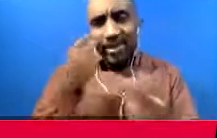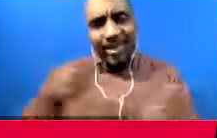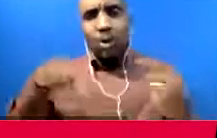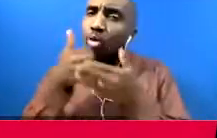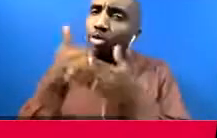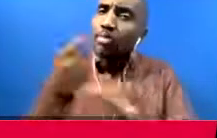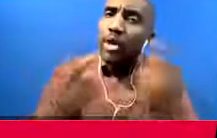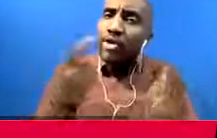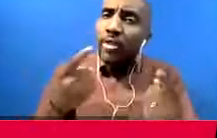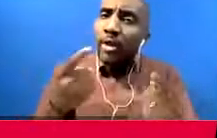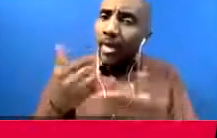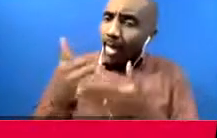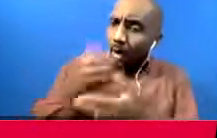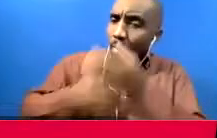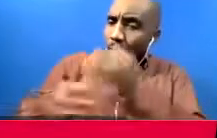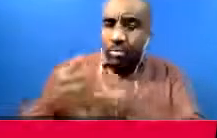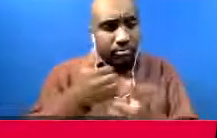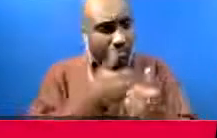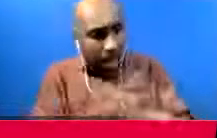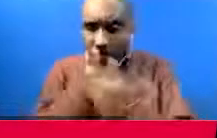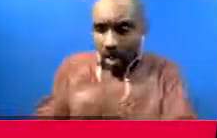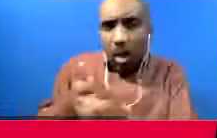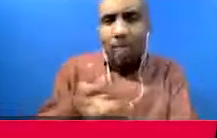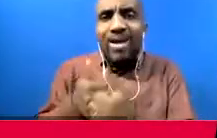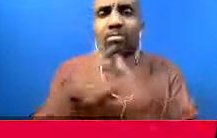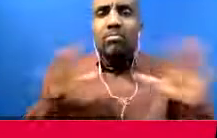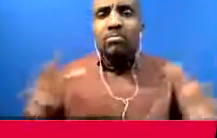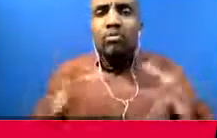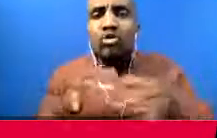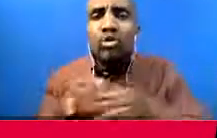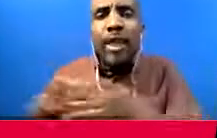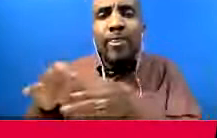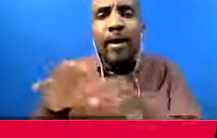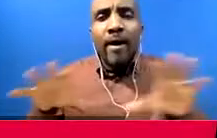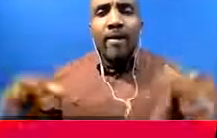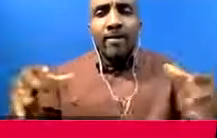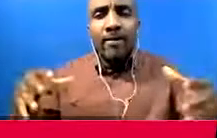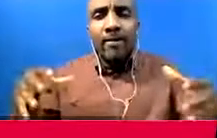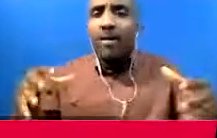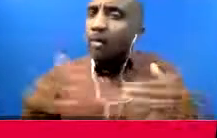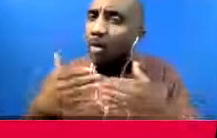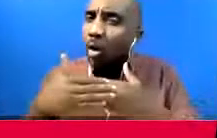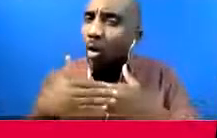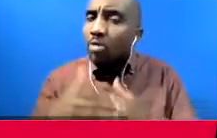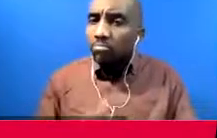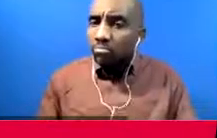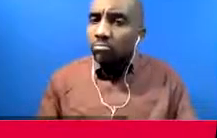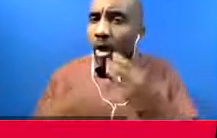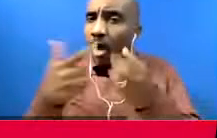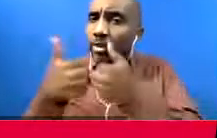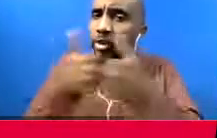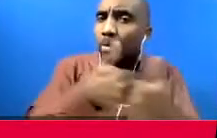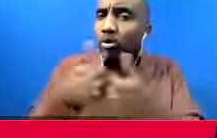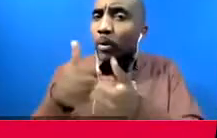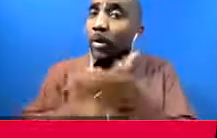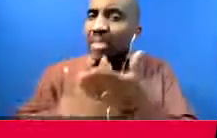other's struggles and help one another and make a sort of like massive coalition together. But on top of that, standing in solidarity with others can also teach us